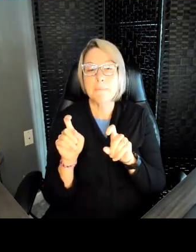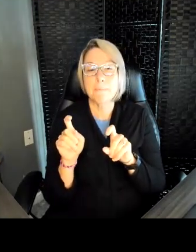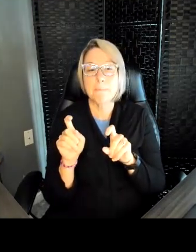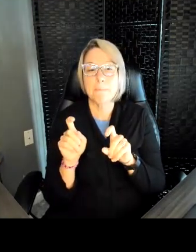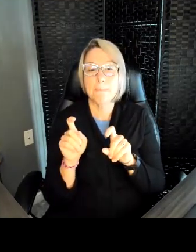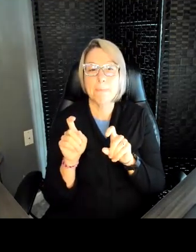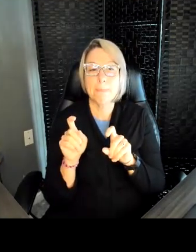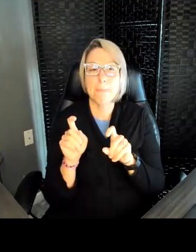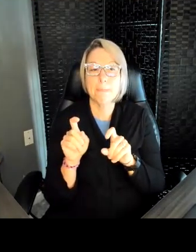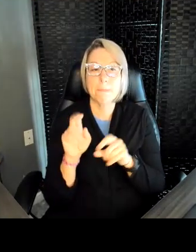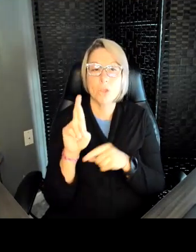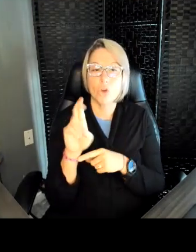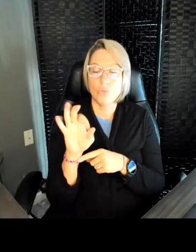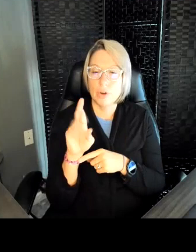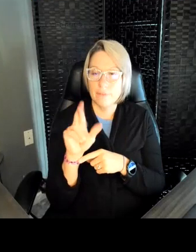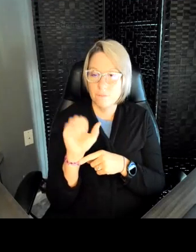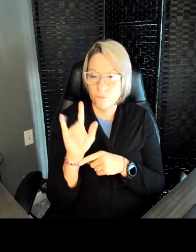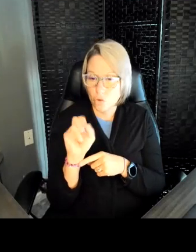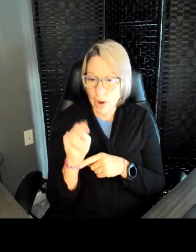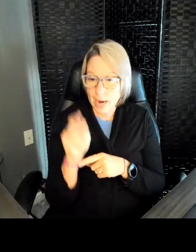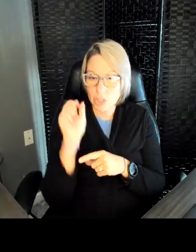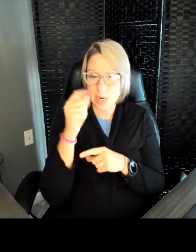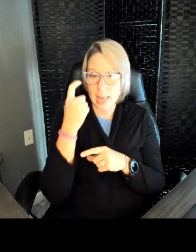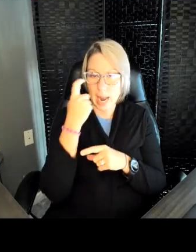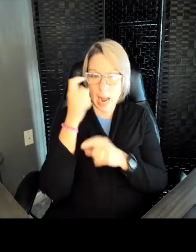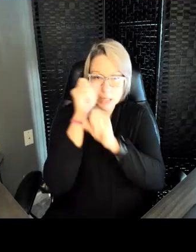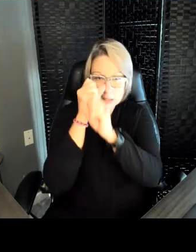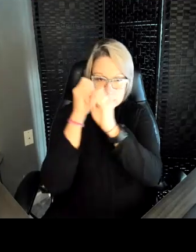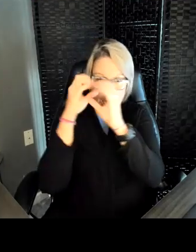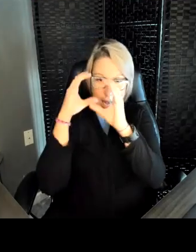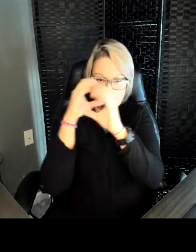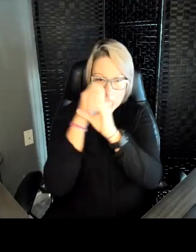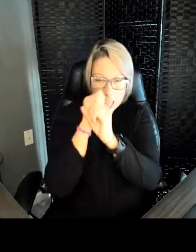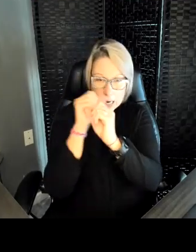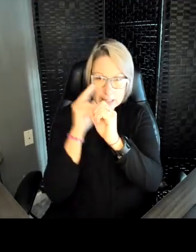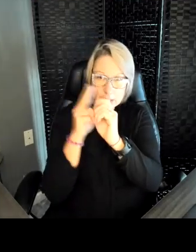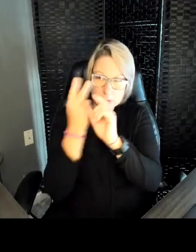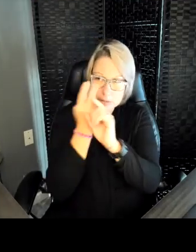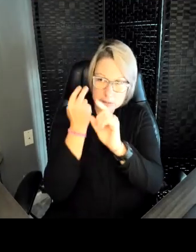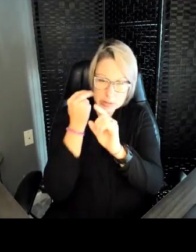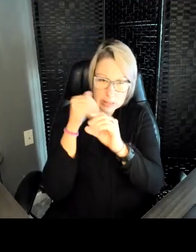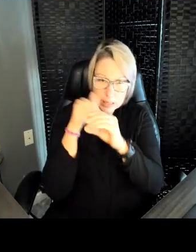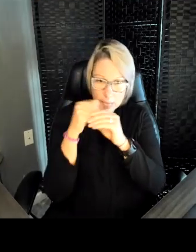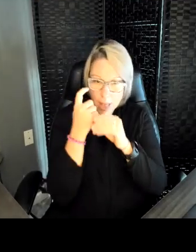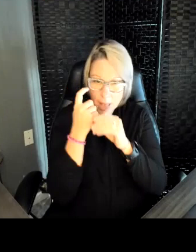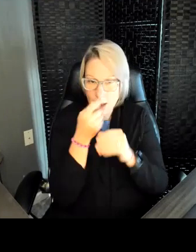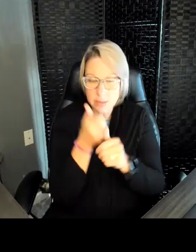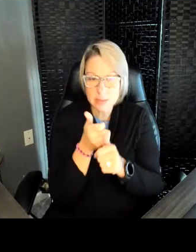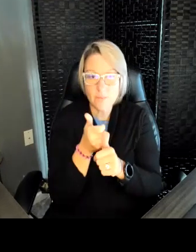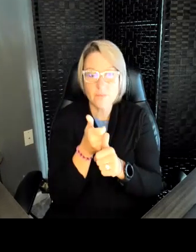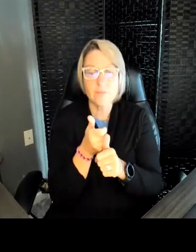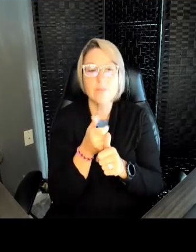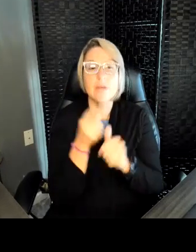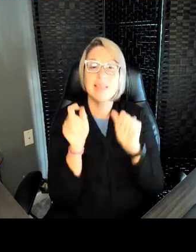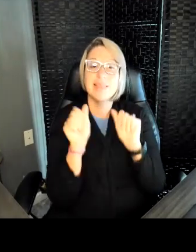doing refraction. They dilate the eye, they can look inside the eye. So they have the same capacity to really